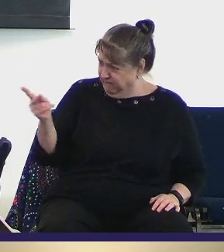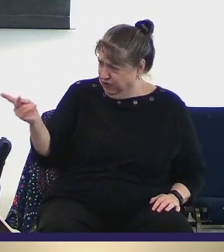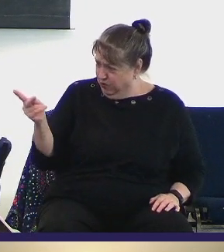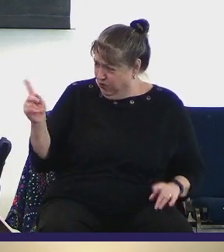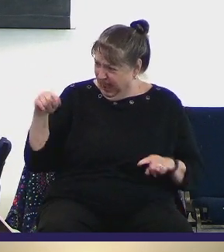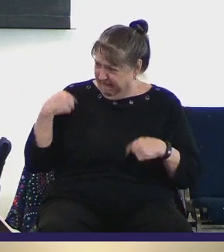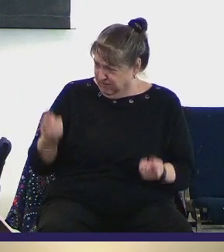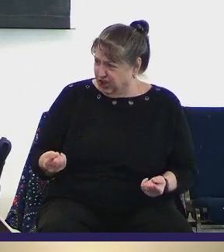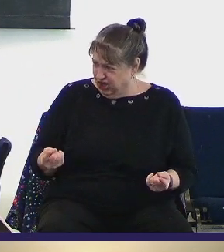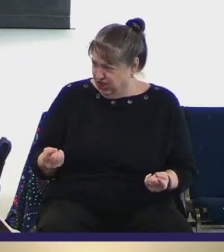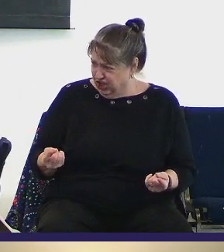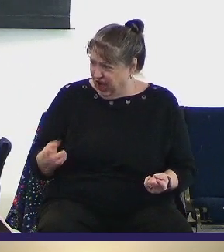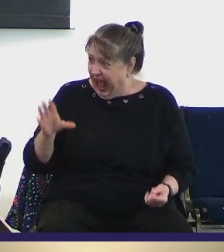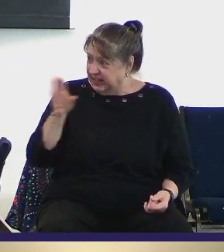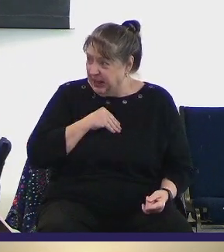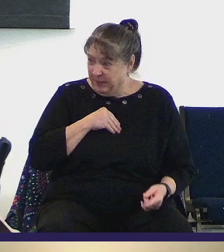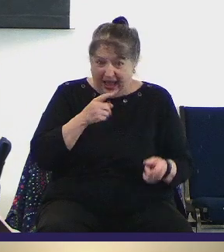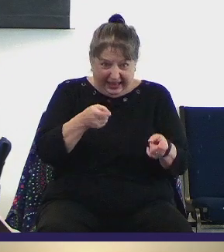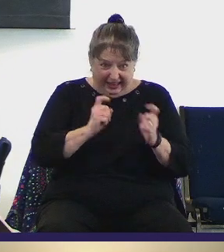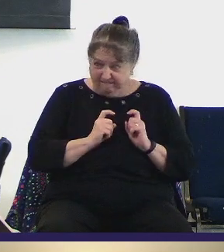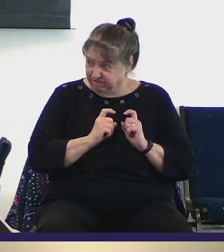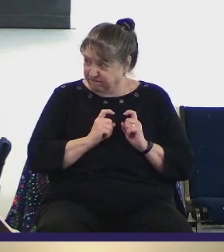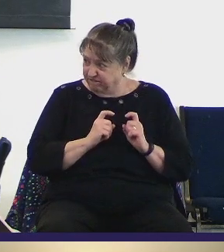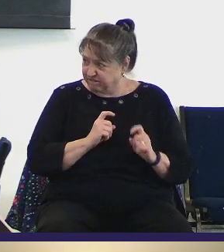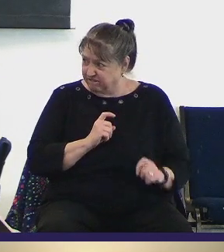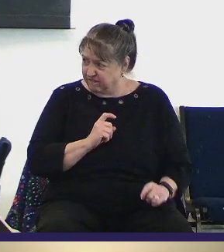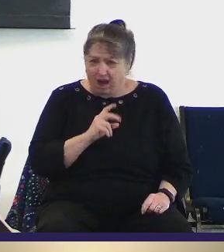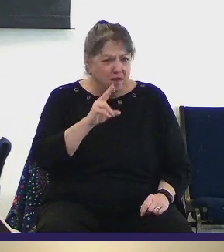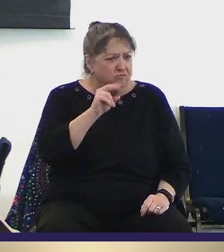received a gift?